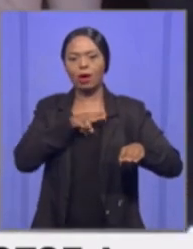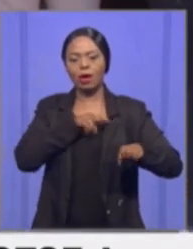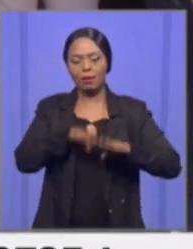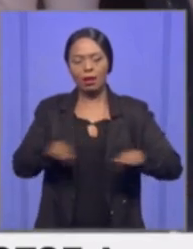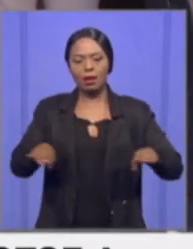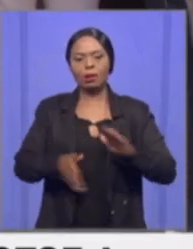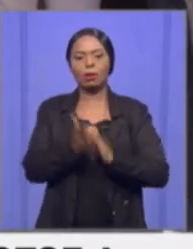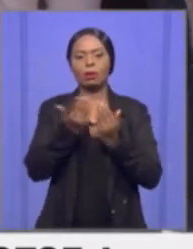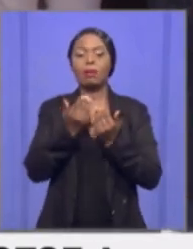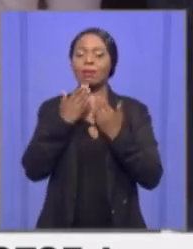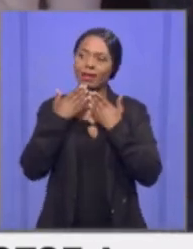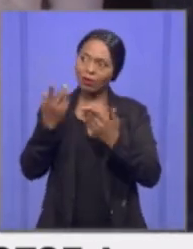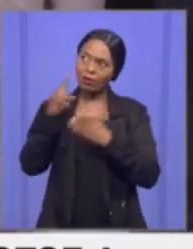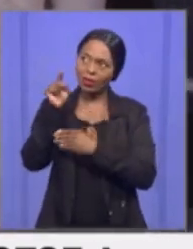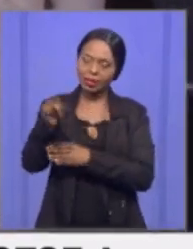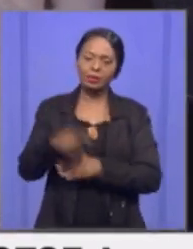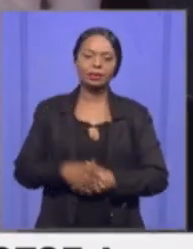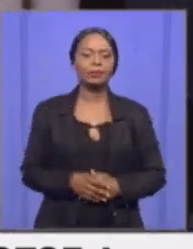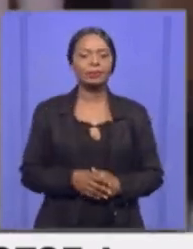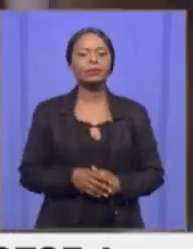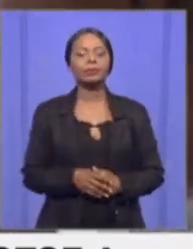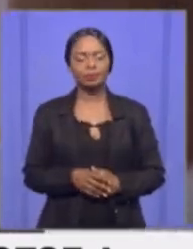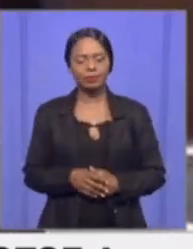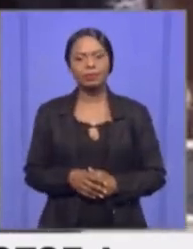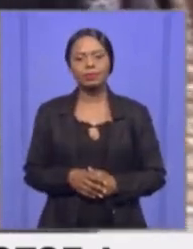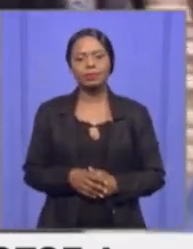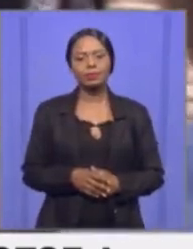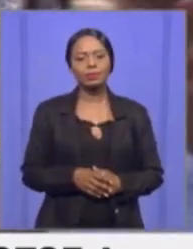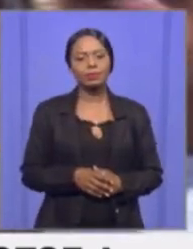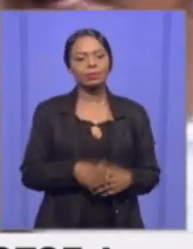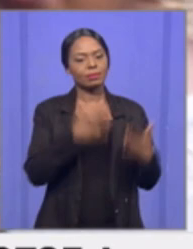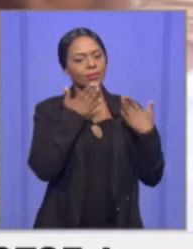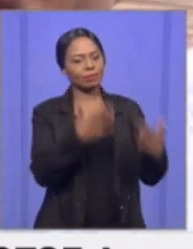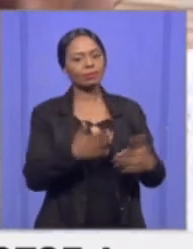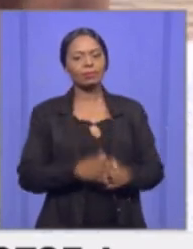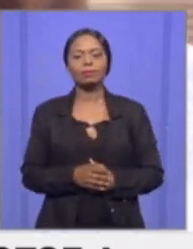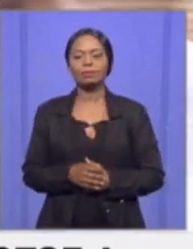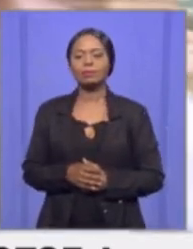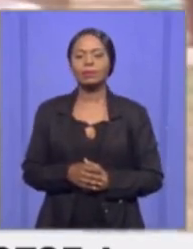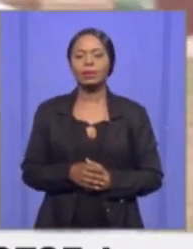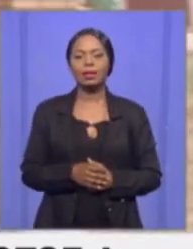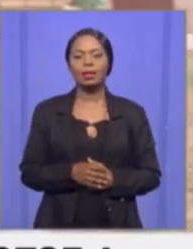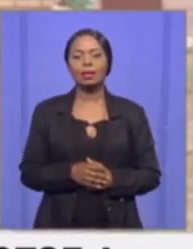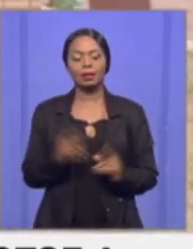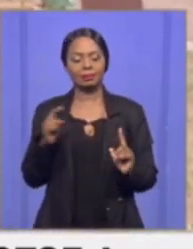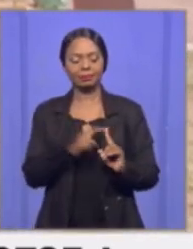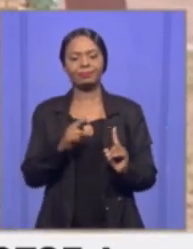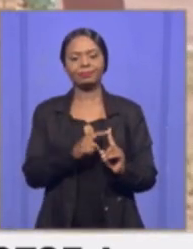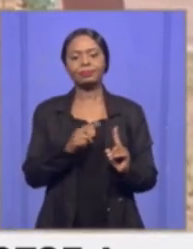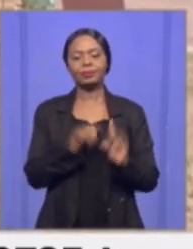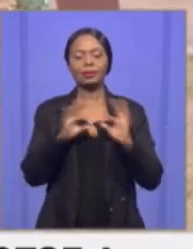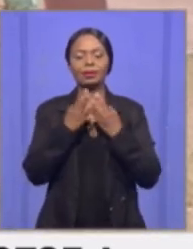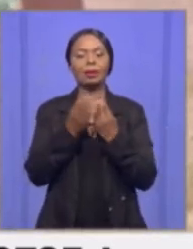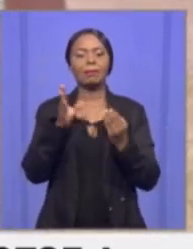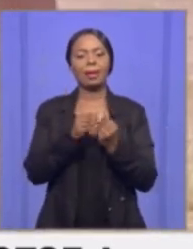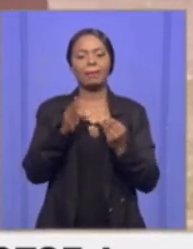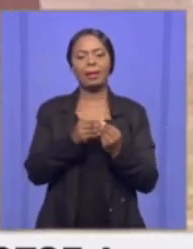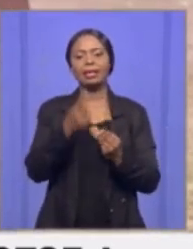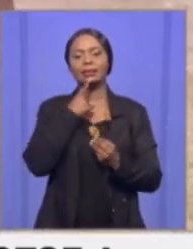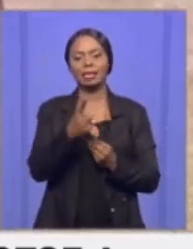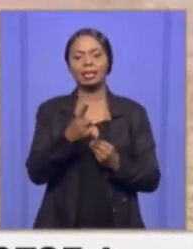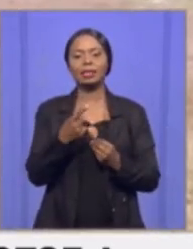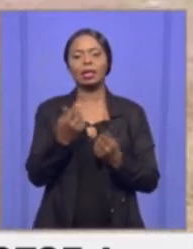tshi khou livhuwa na zwezwo ke a levhoga mama le kwele fao ke o mongwe wa ba leloko a bolela gore yena